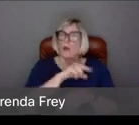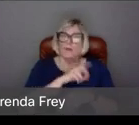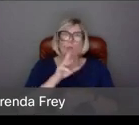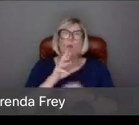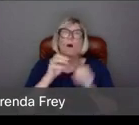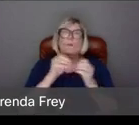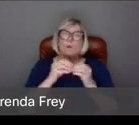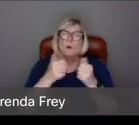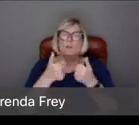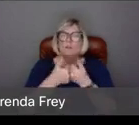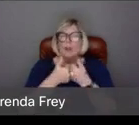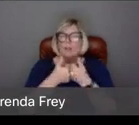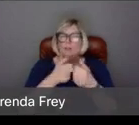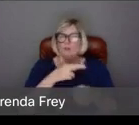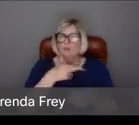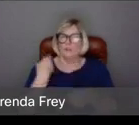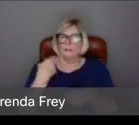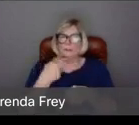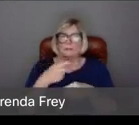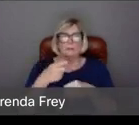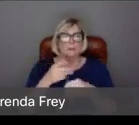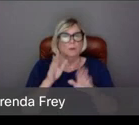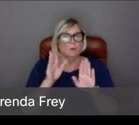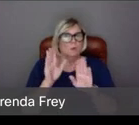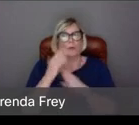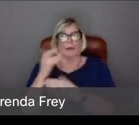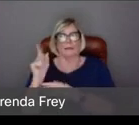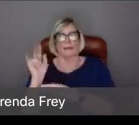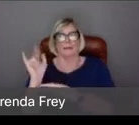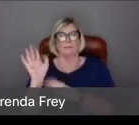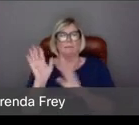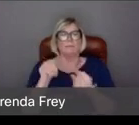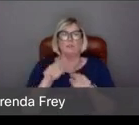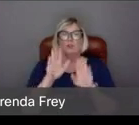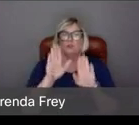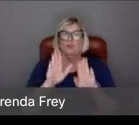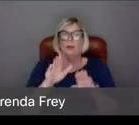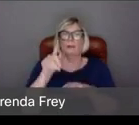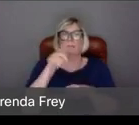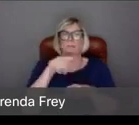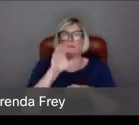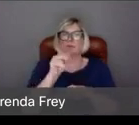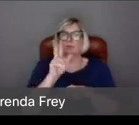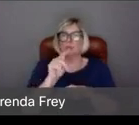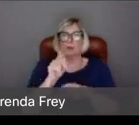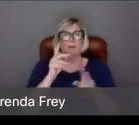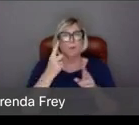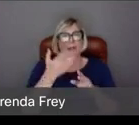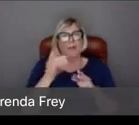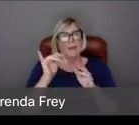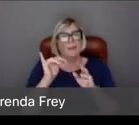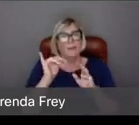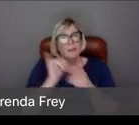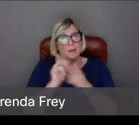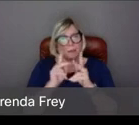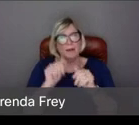Thanks, David. Yeah, this is a great chart, because one of the things that I know can overwhelm folks is